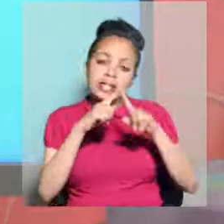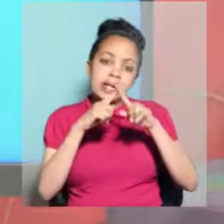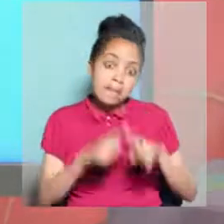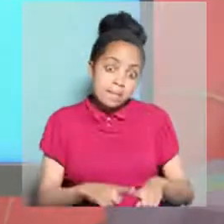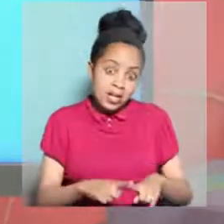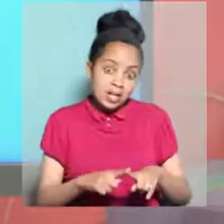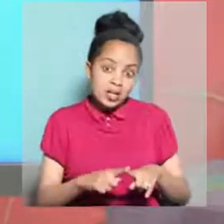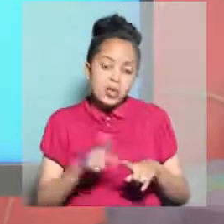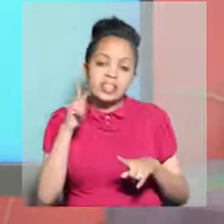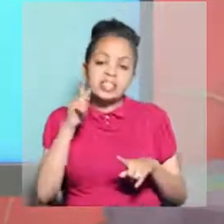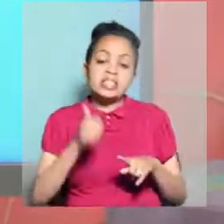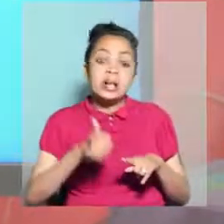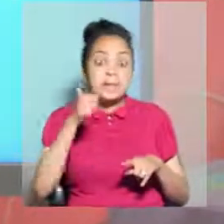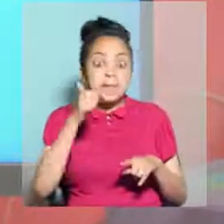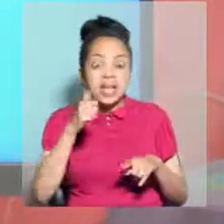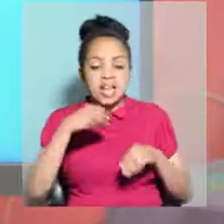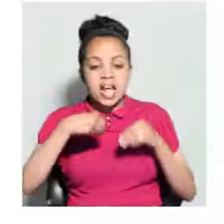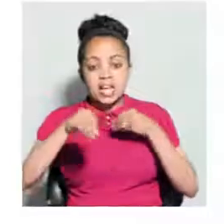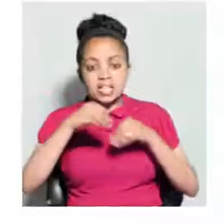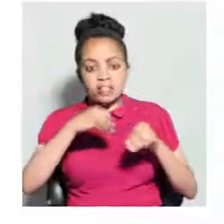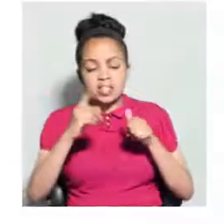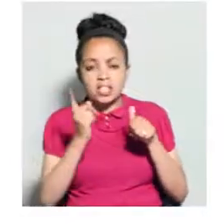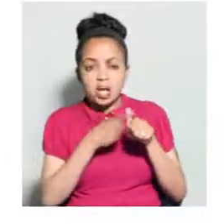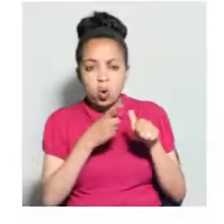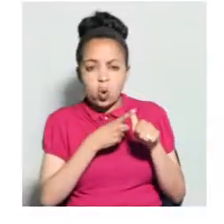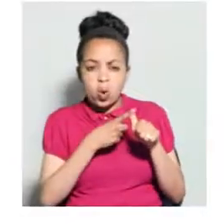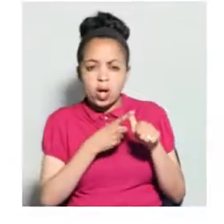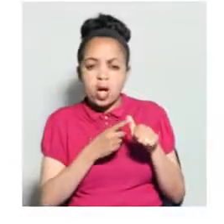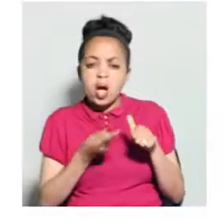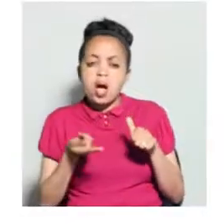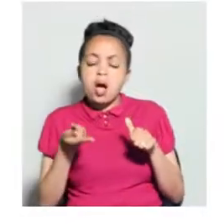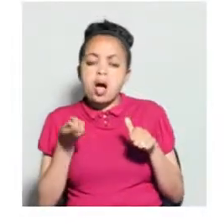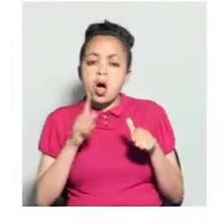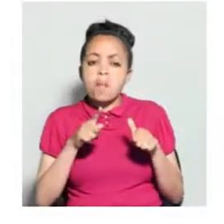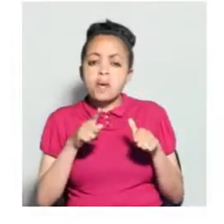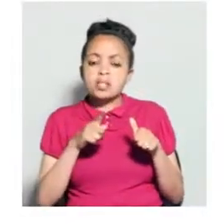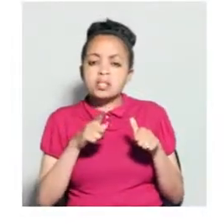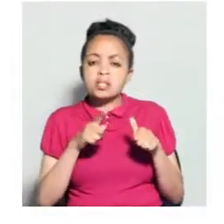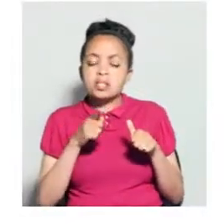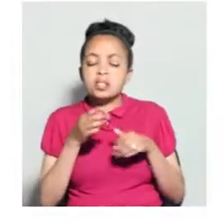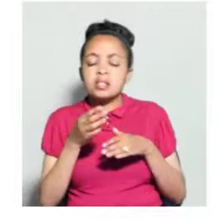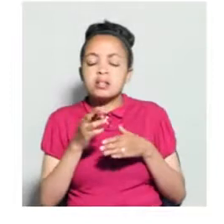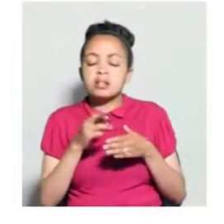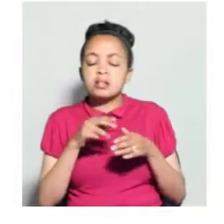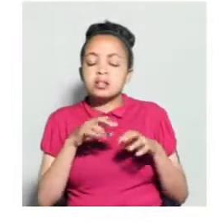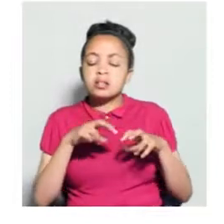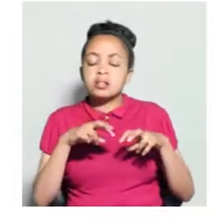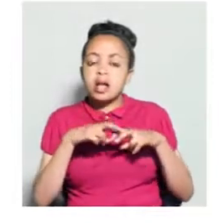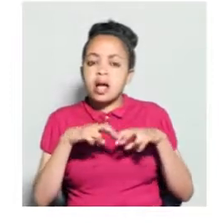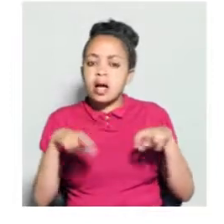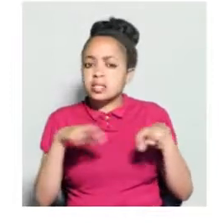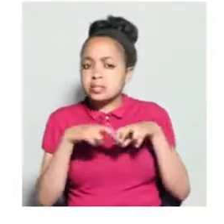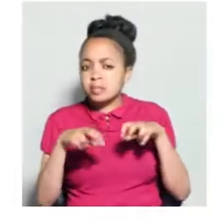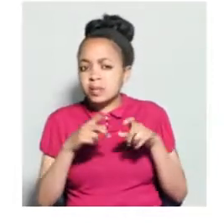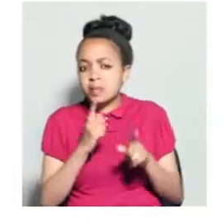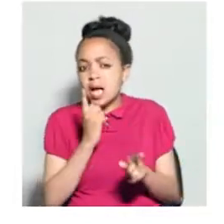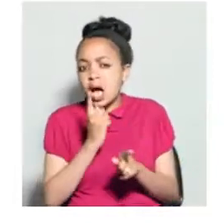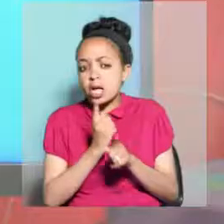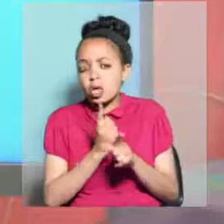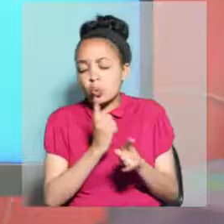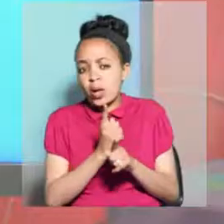on the three main activity. One, how much the experimentation is said to be